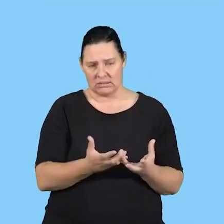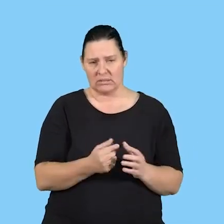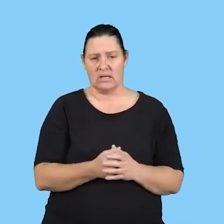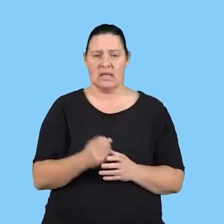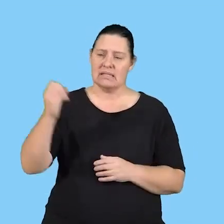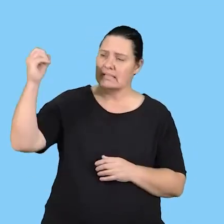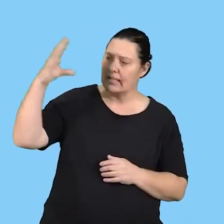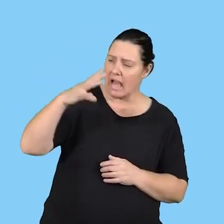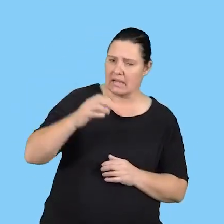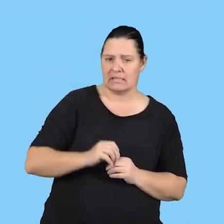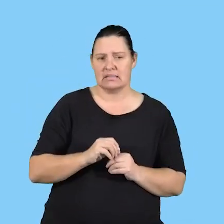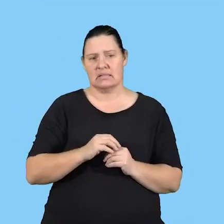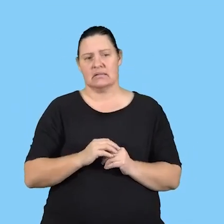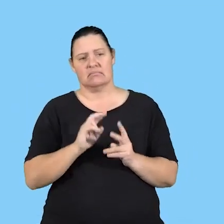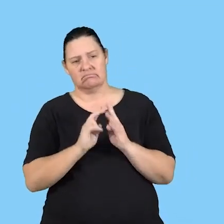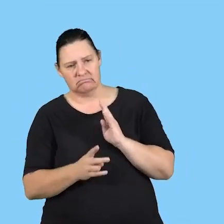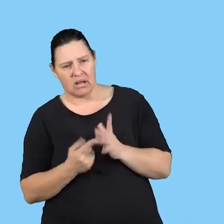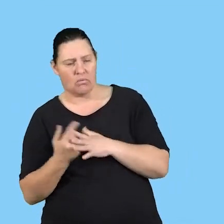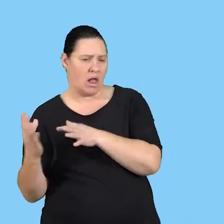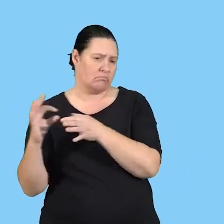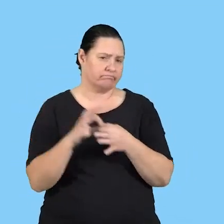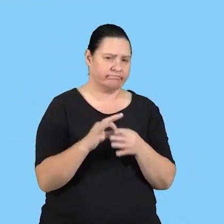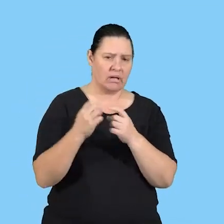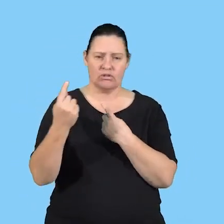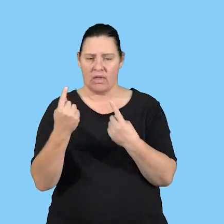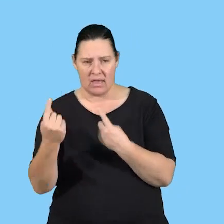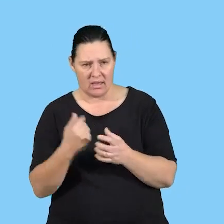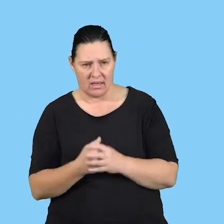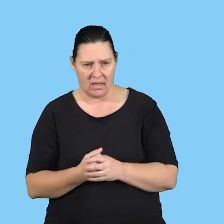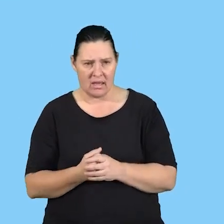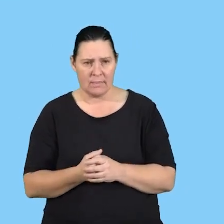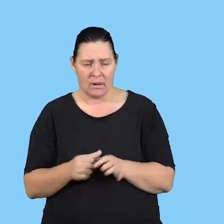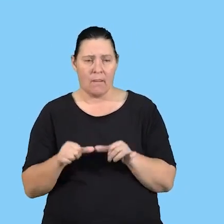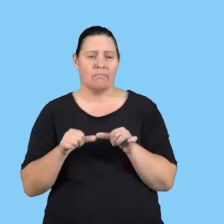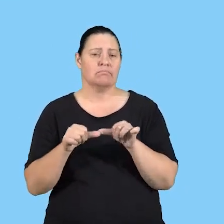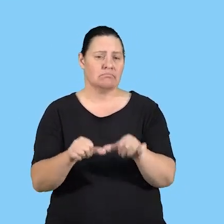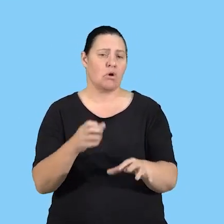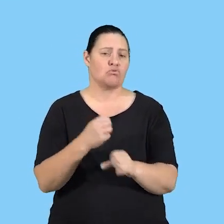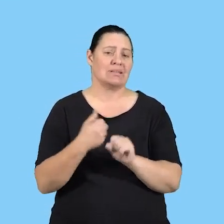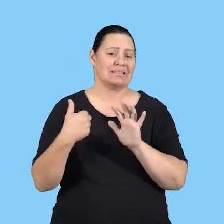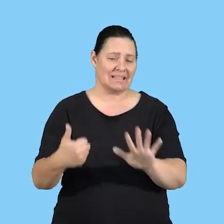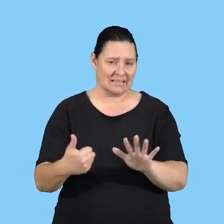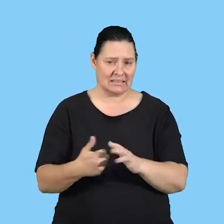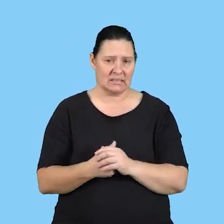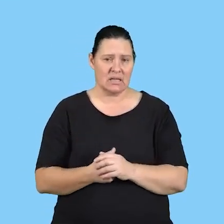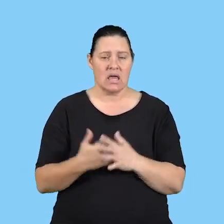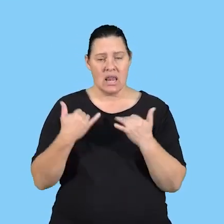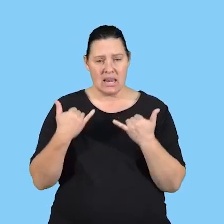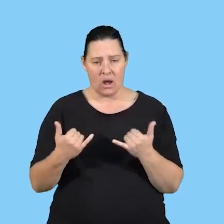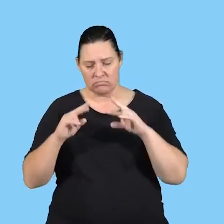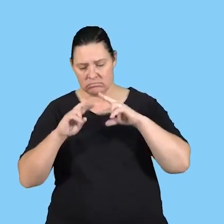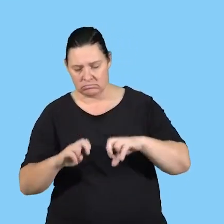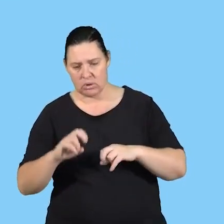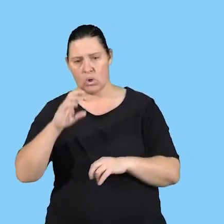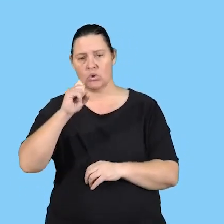the sun, the Earth and the sun, how they relate to one another. But as you move further in grade 6, they actually look into